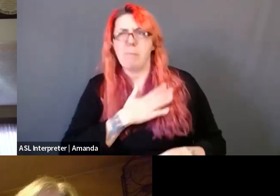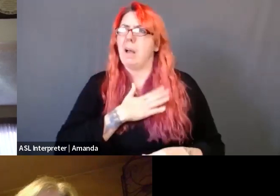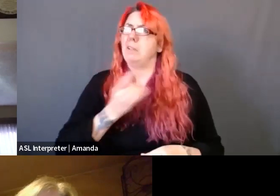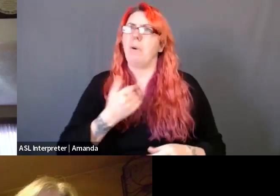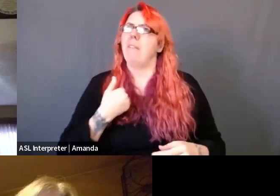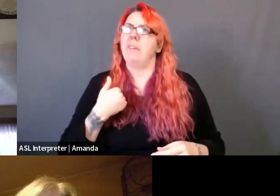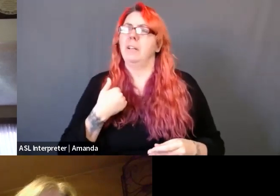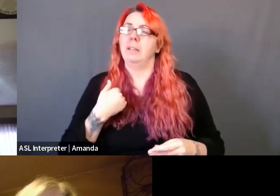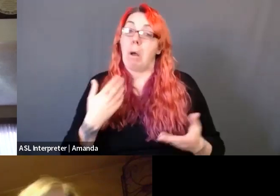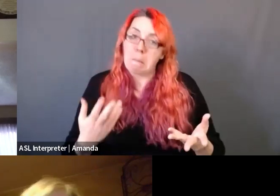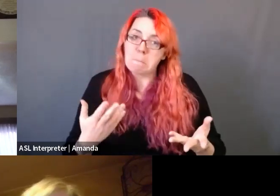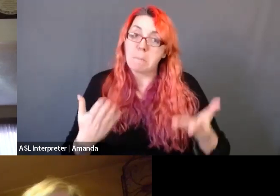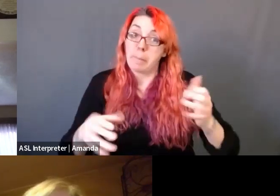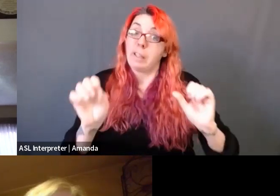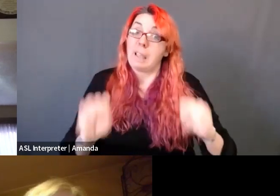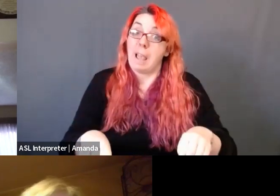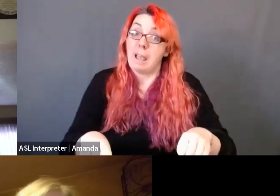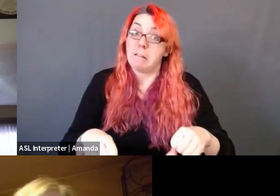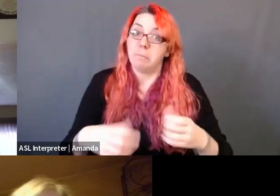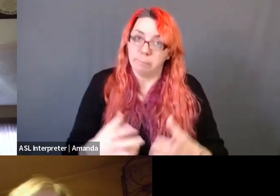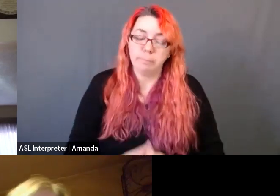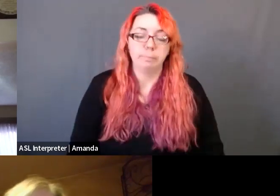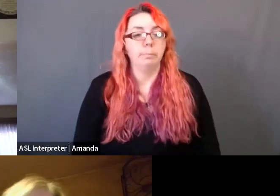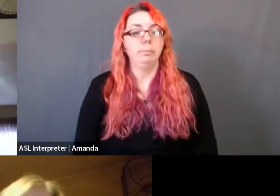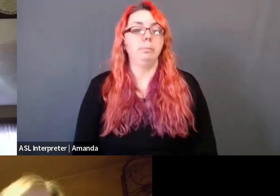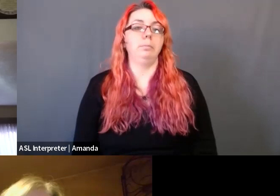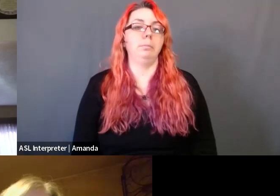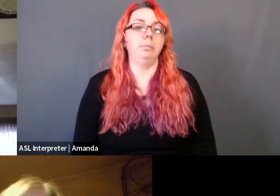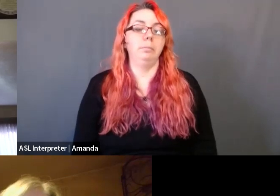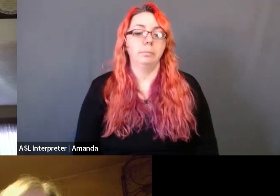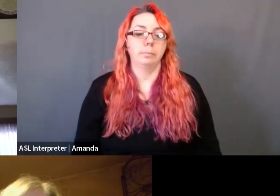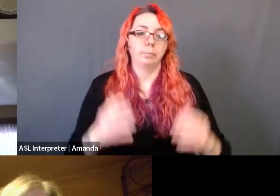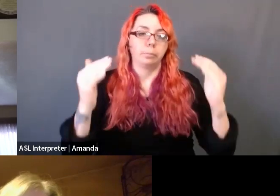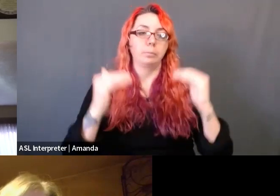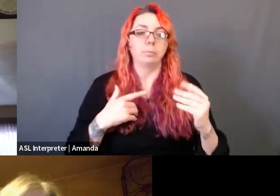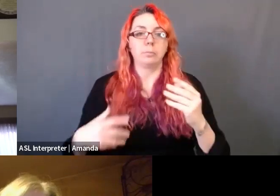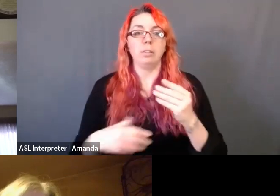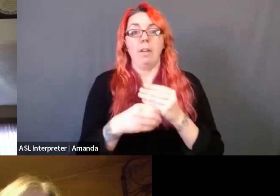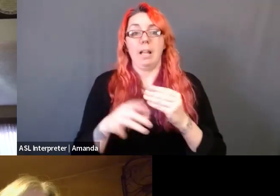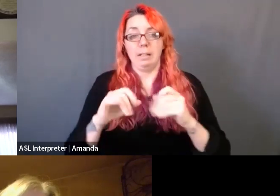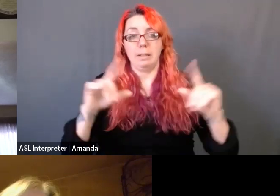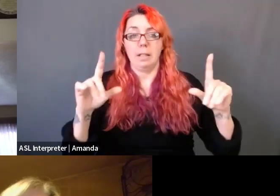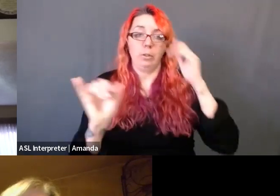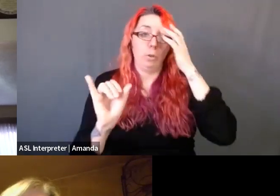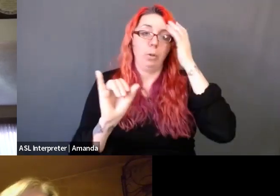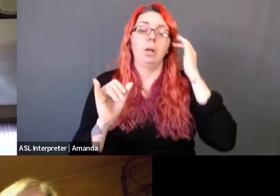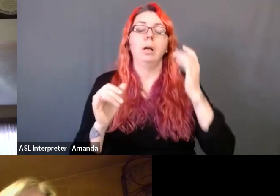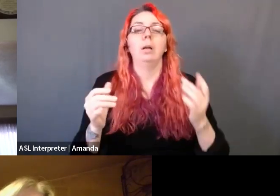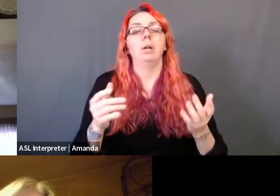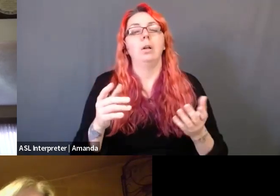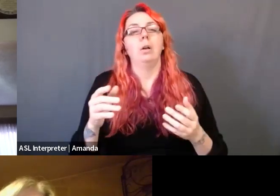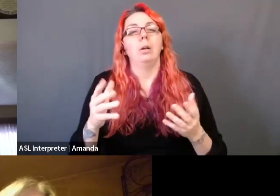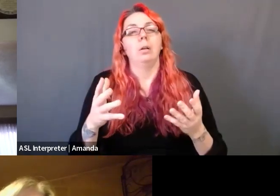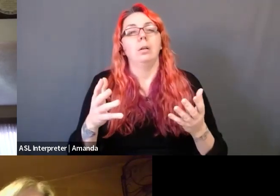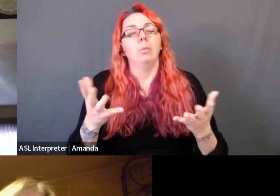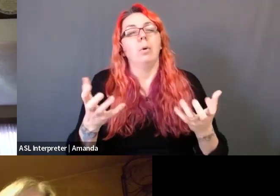And this slide as well, I've added just because it begins to set the tone for also thinking about the idea of triggers and harm